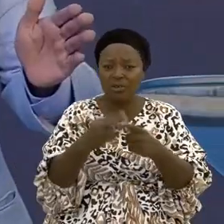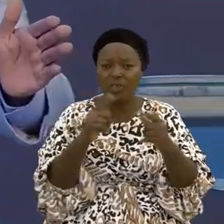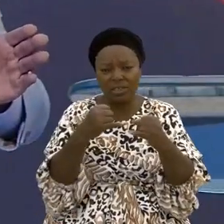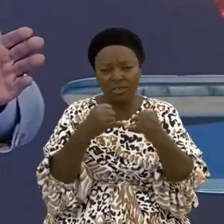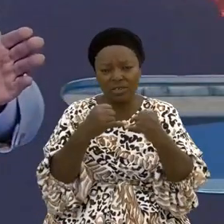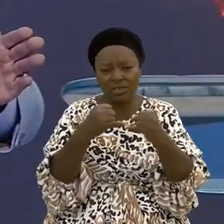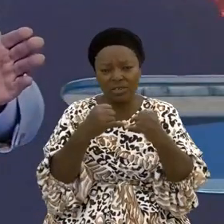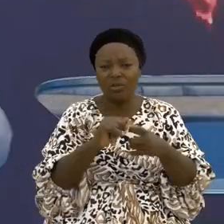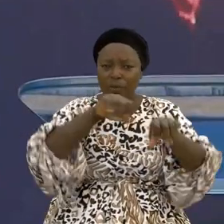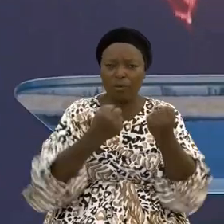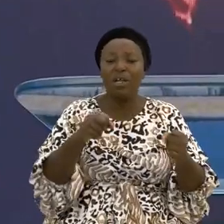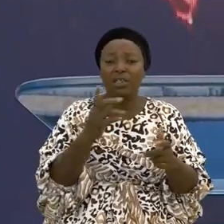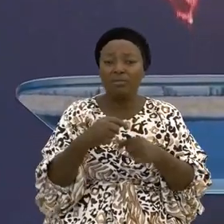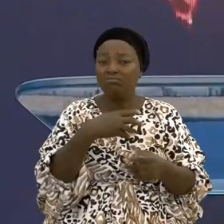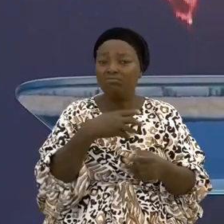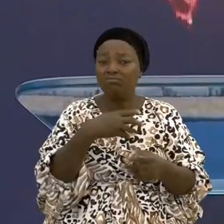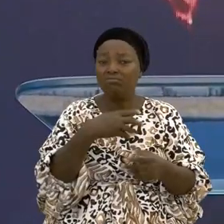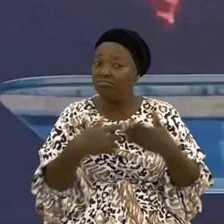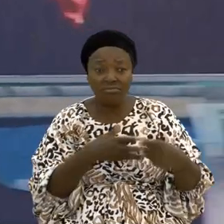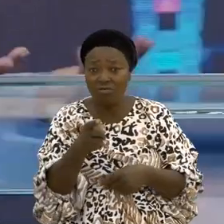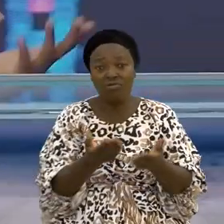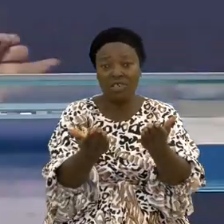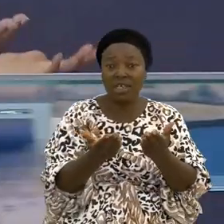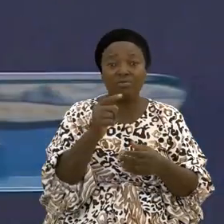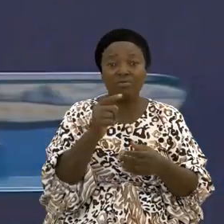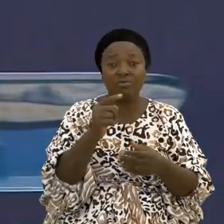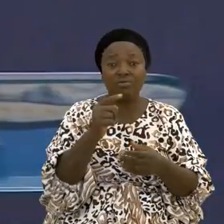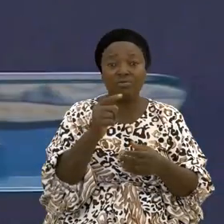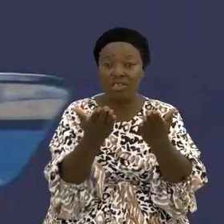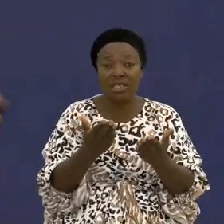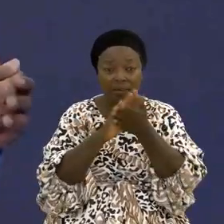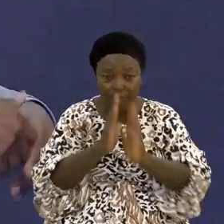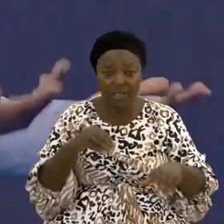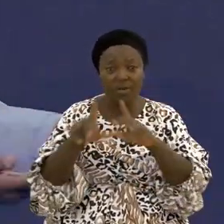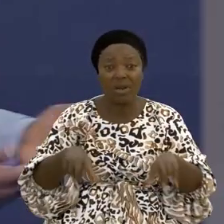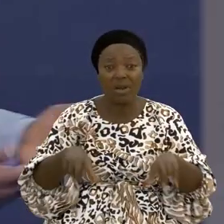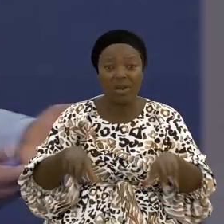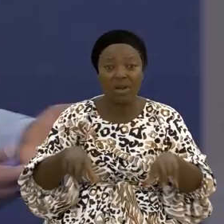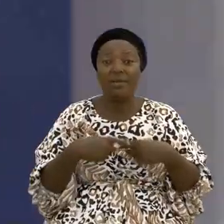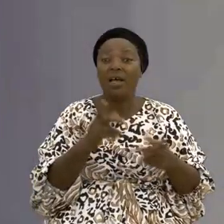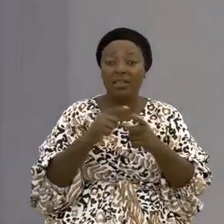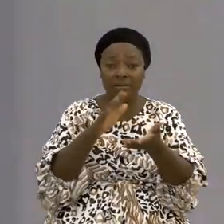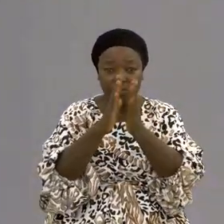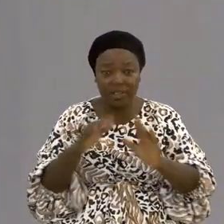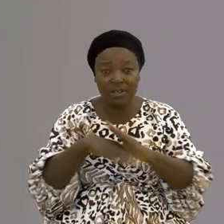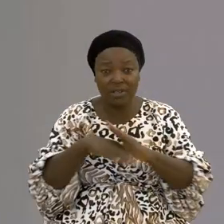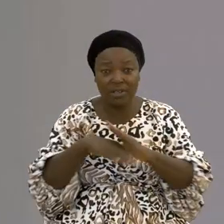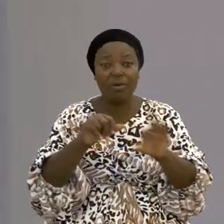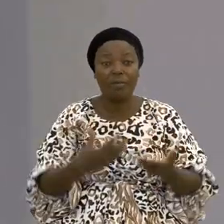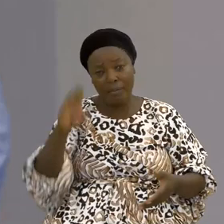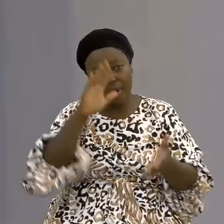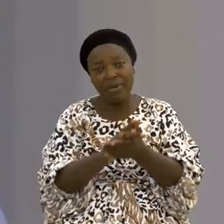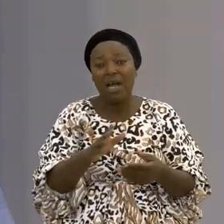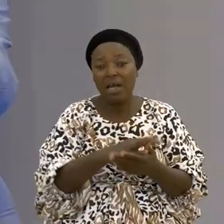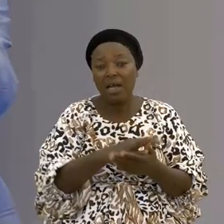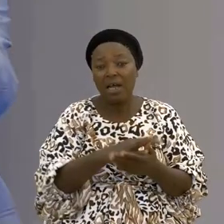broken. Whatsoever things you desire peace in your life and peace in your marriage and peace